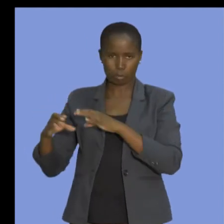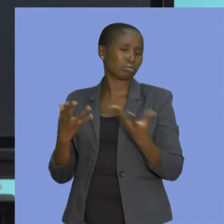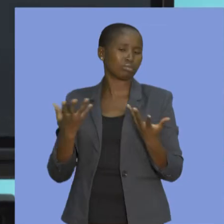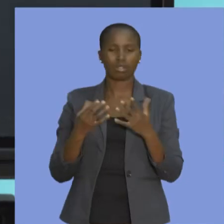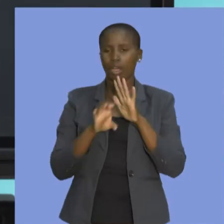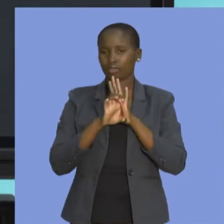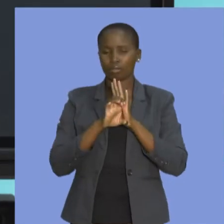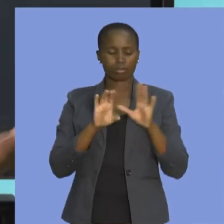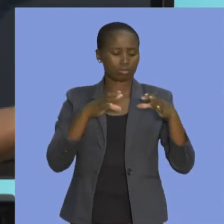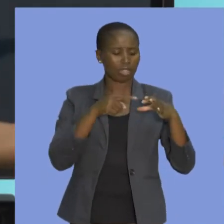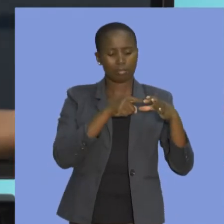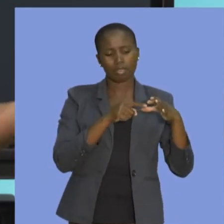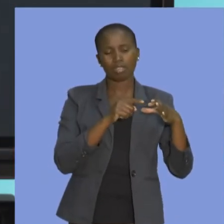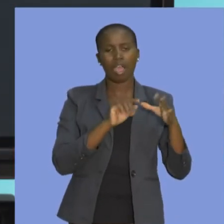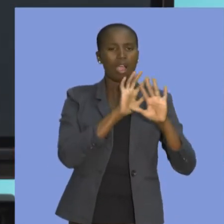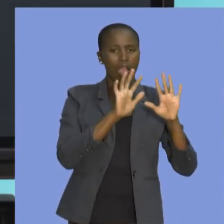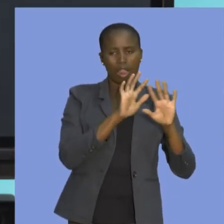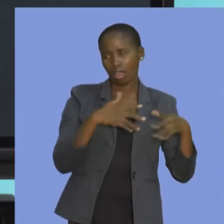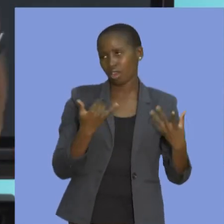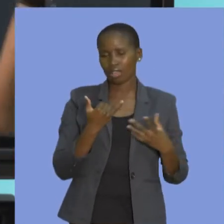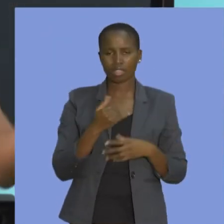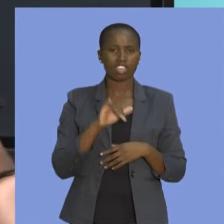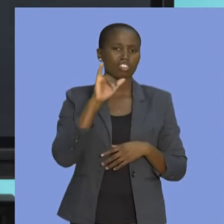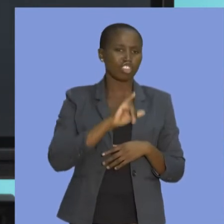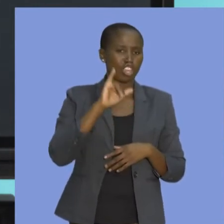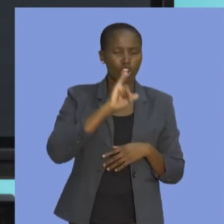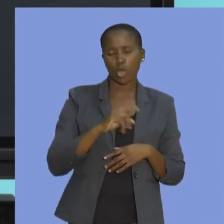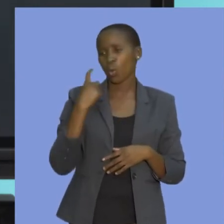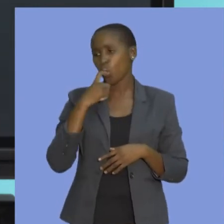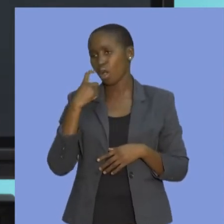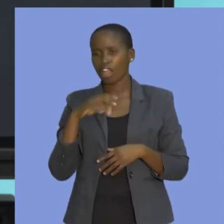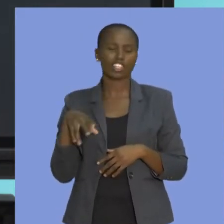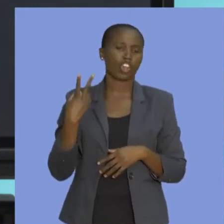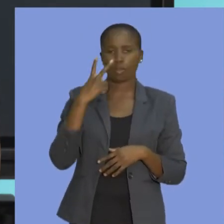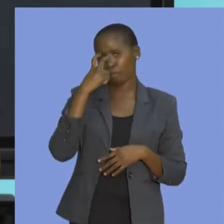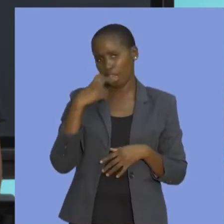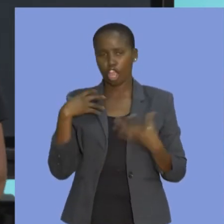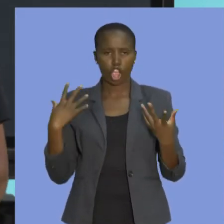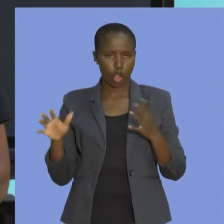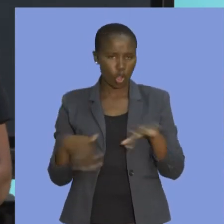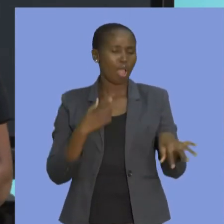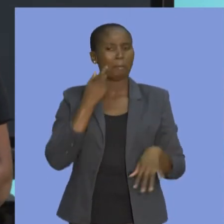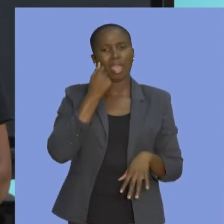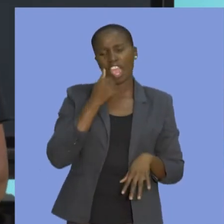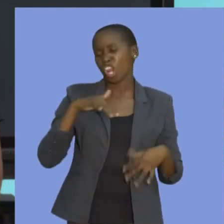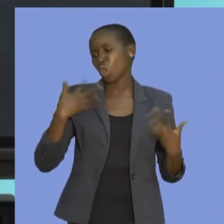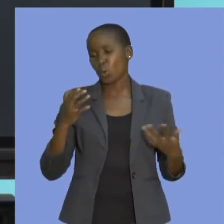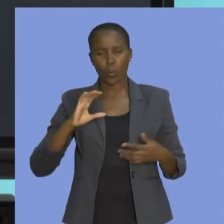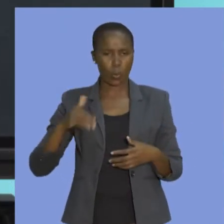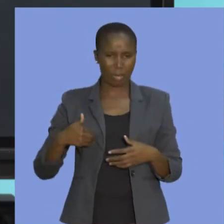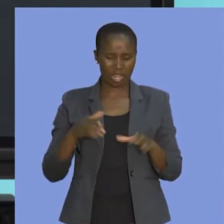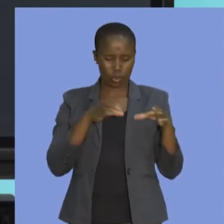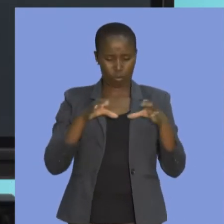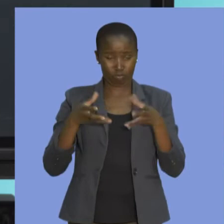colors, yellow, white, black, male, female, okay, something like that. Okay,